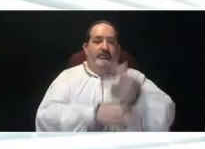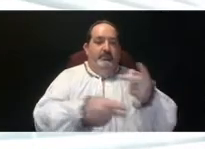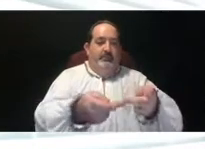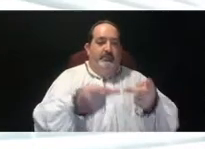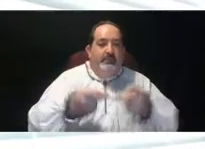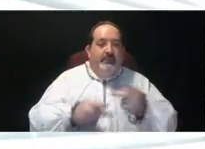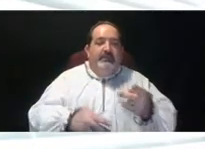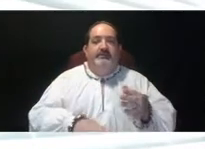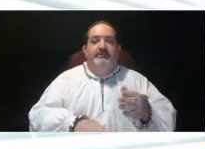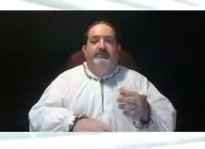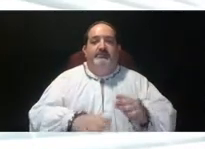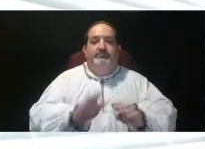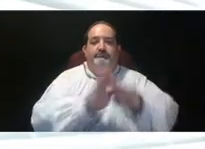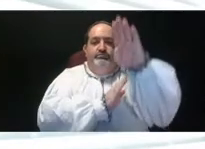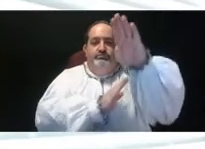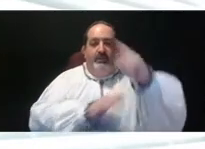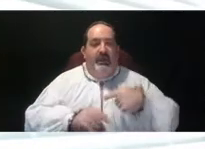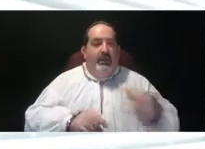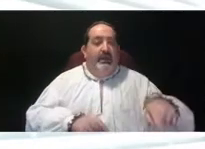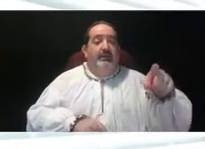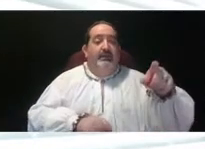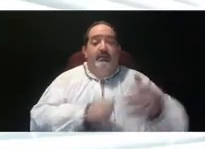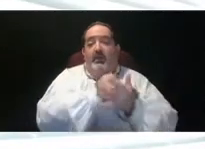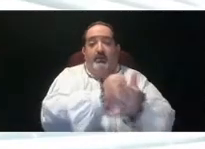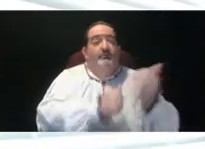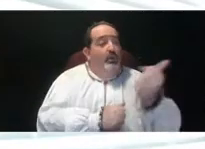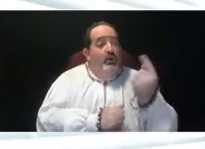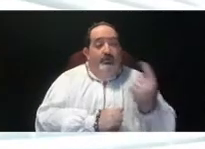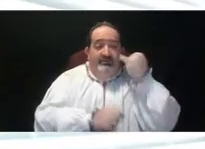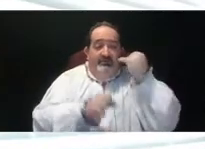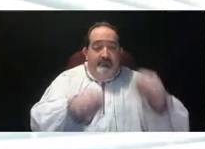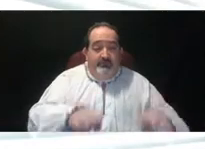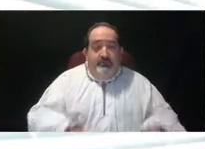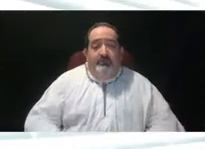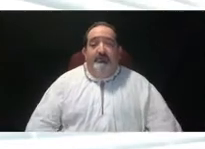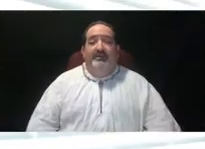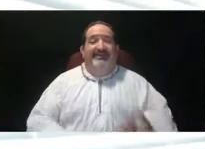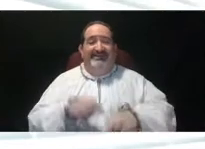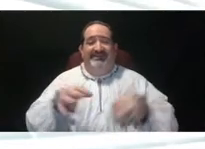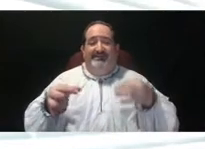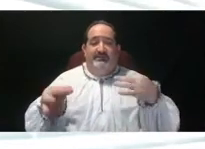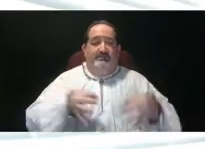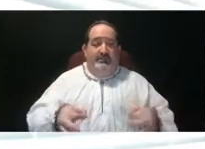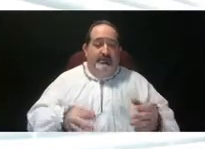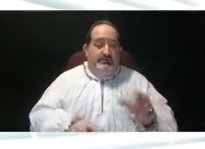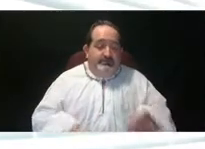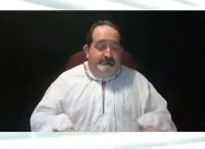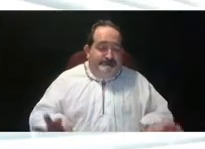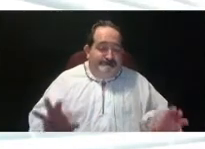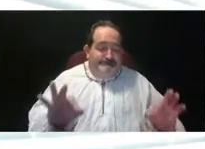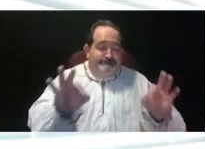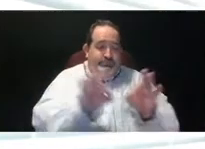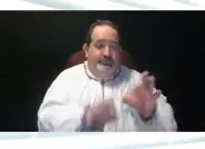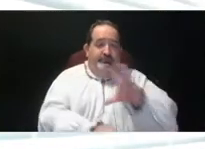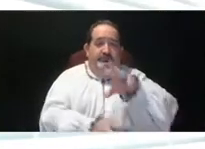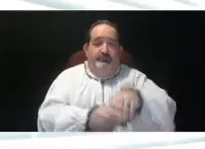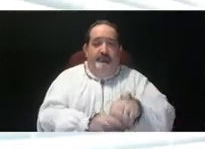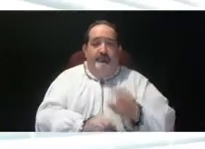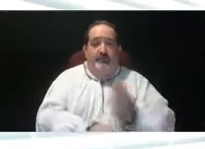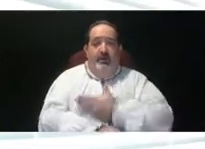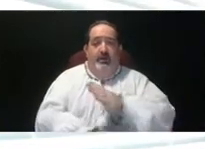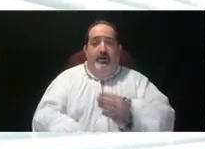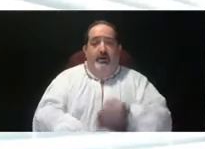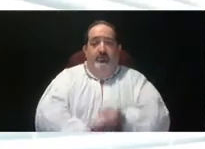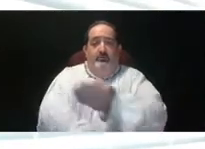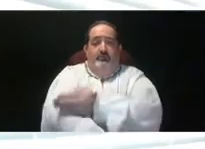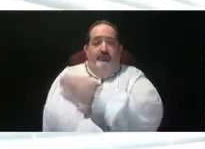thrive, never hesitating to help when she can. I cannot explain how integral she has been in our growth, and for that I am